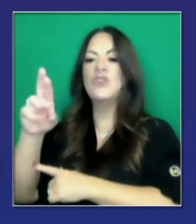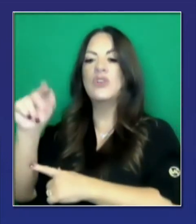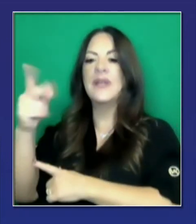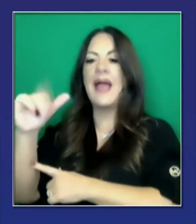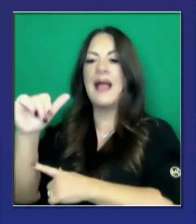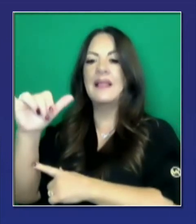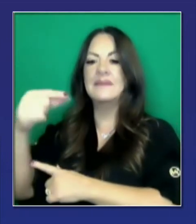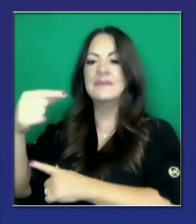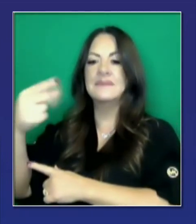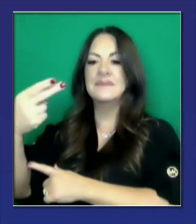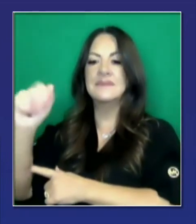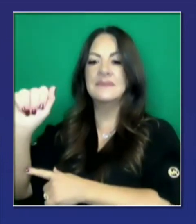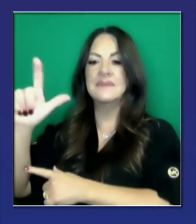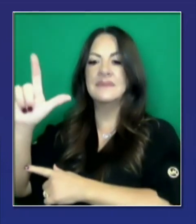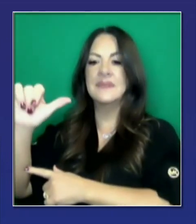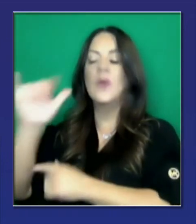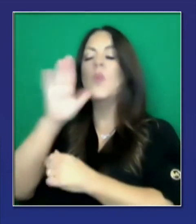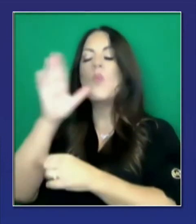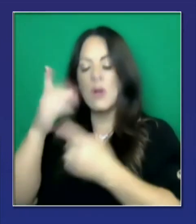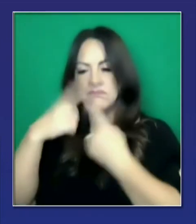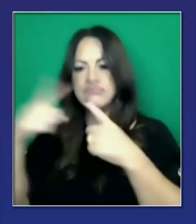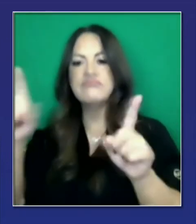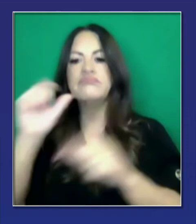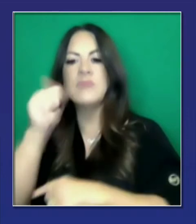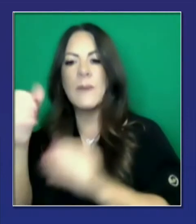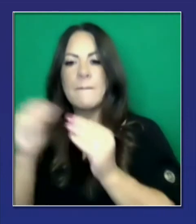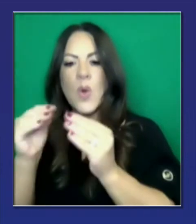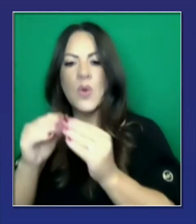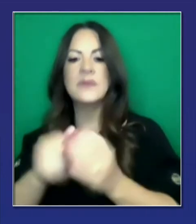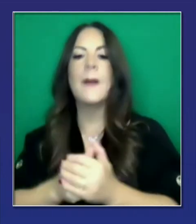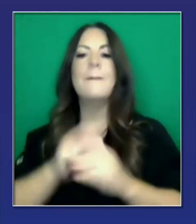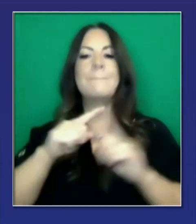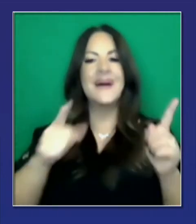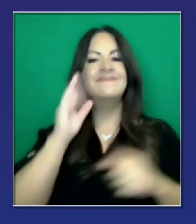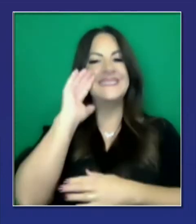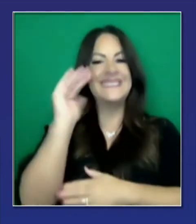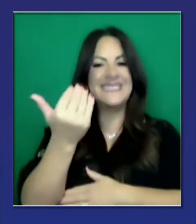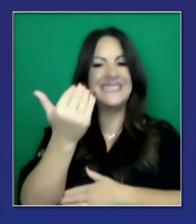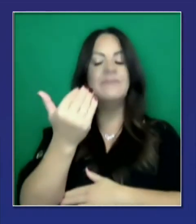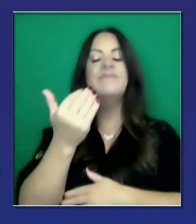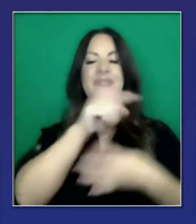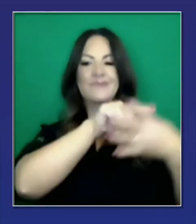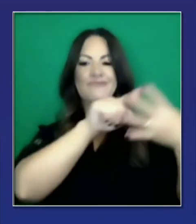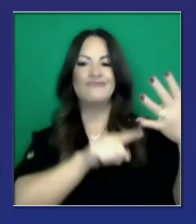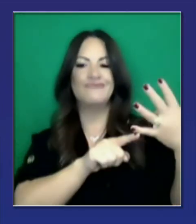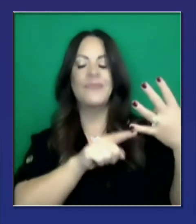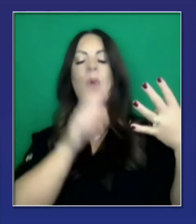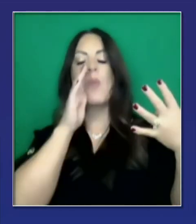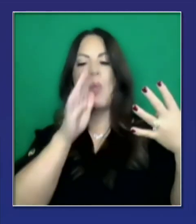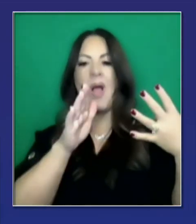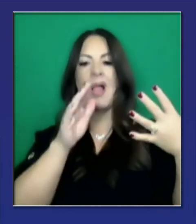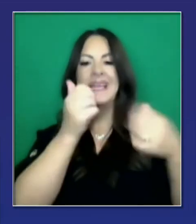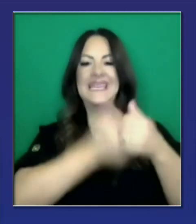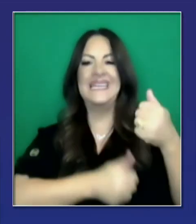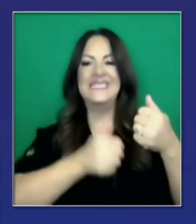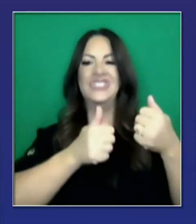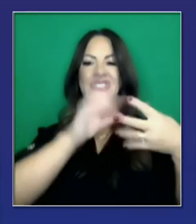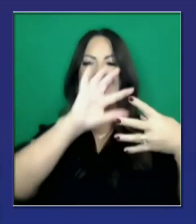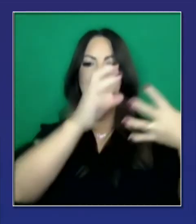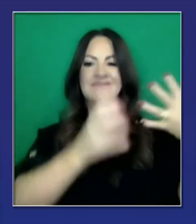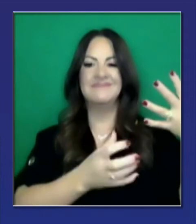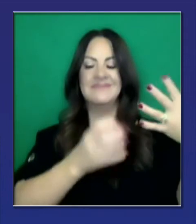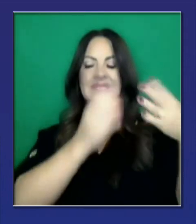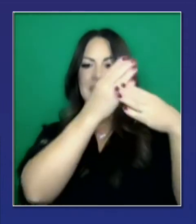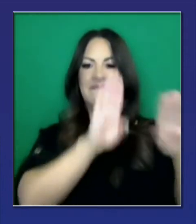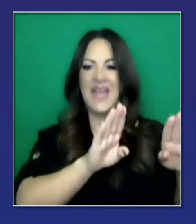clear and understandable that it's likely those stay-at-home orders will be extended. But again, based upon